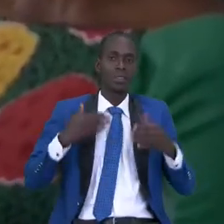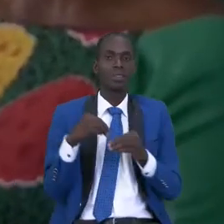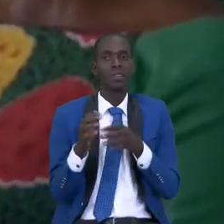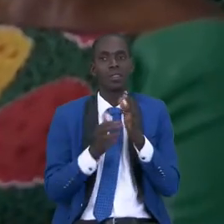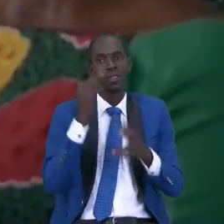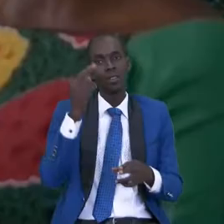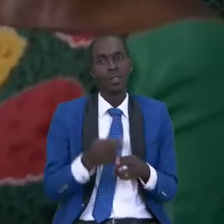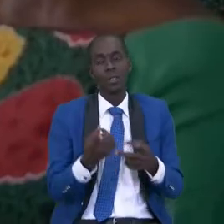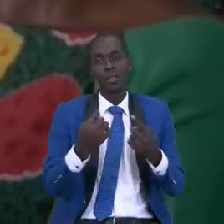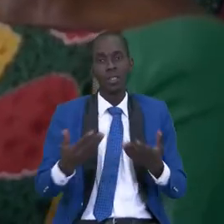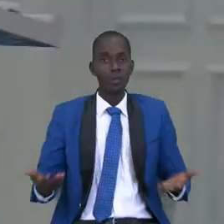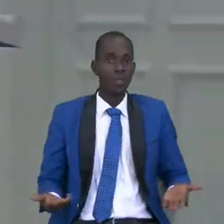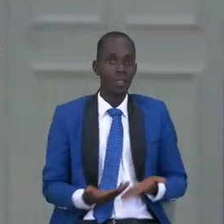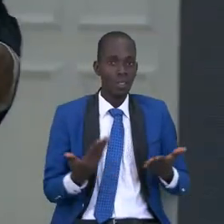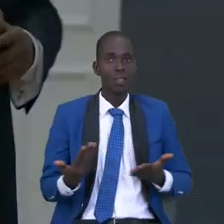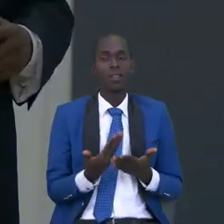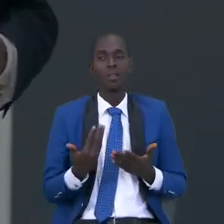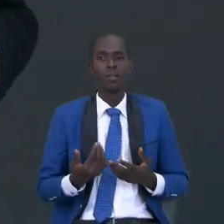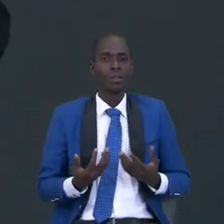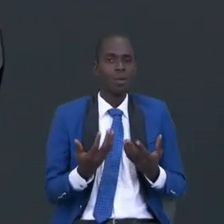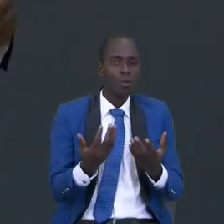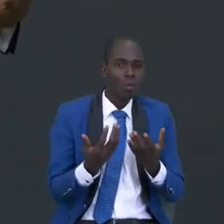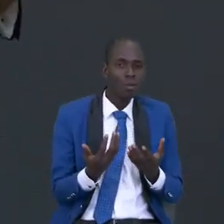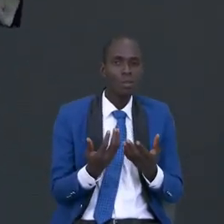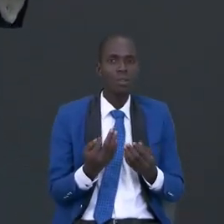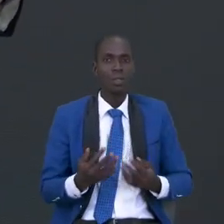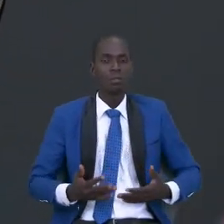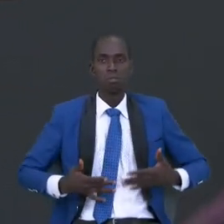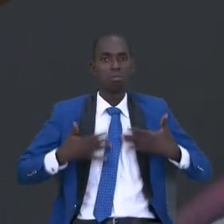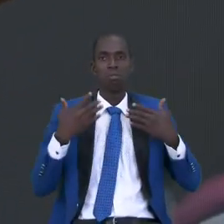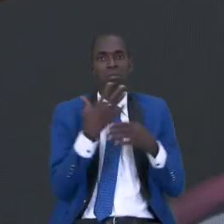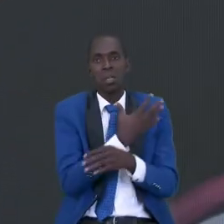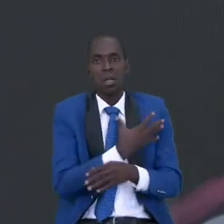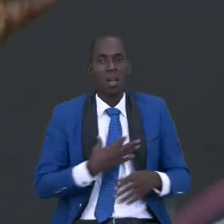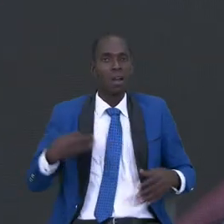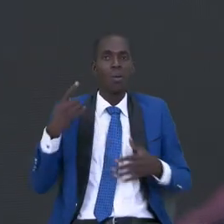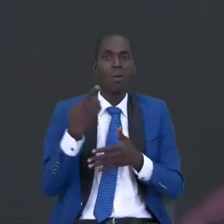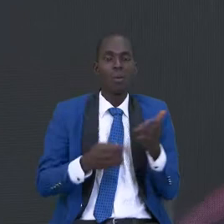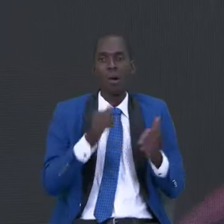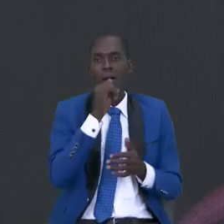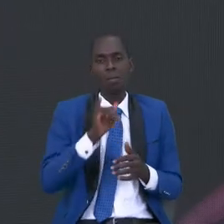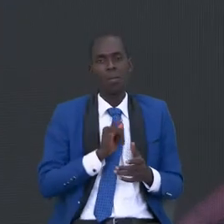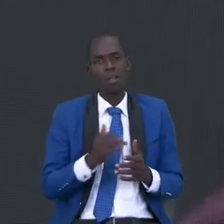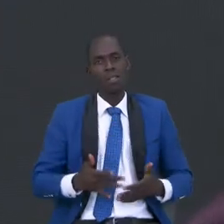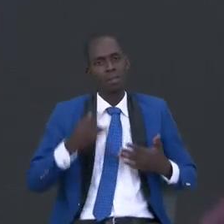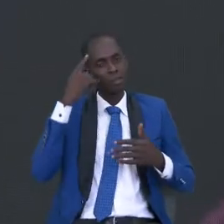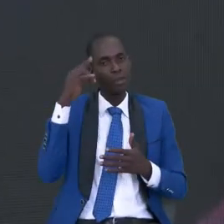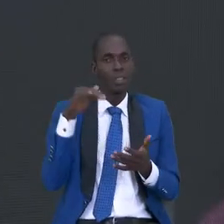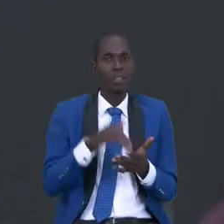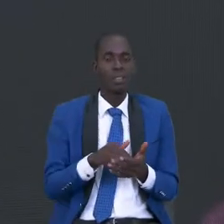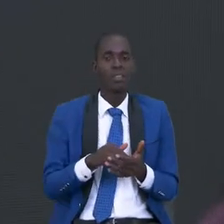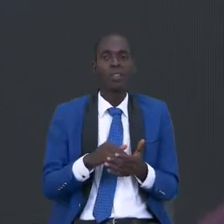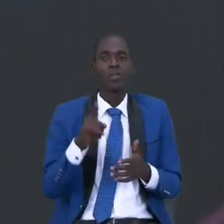You came in here despair of life, as if, what am I living for again? You are going